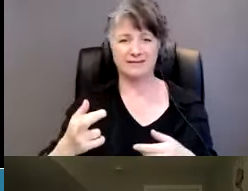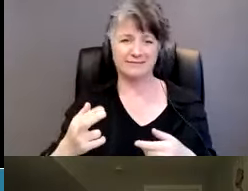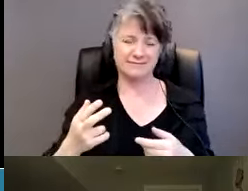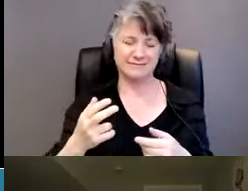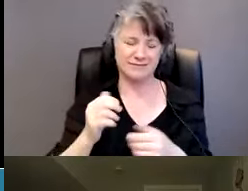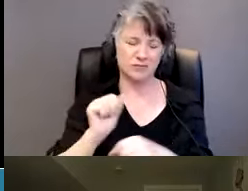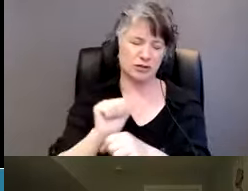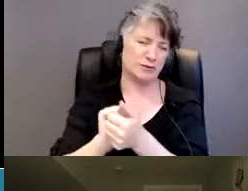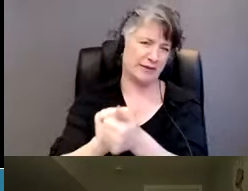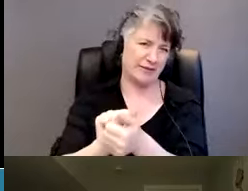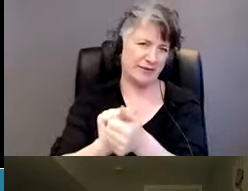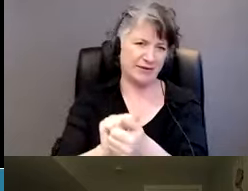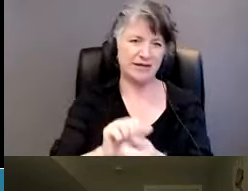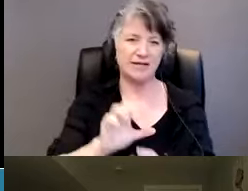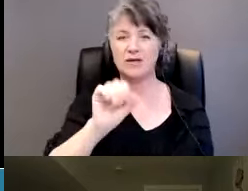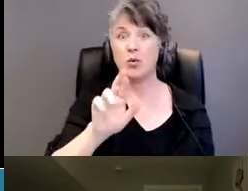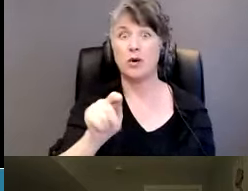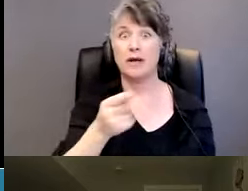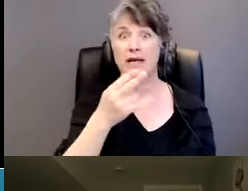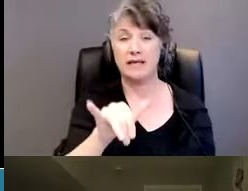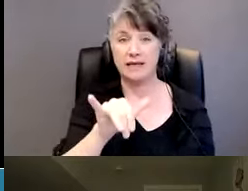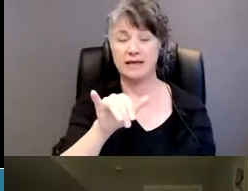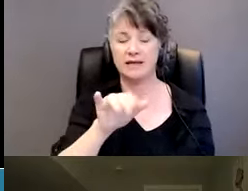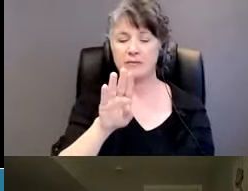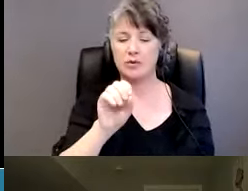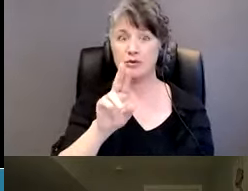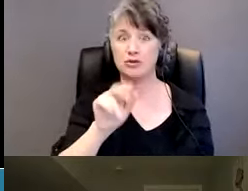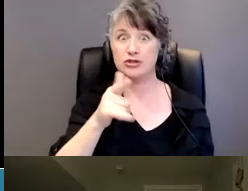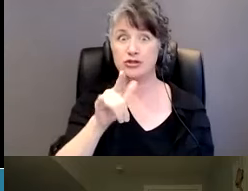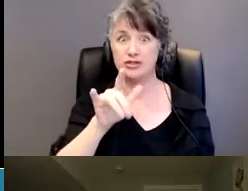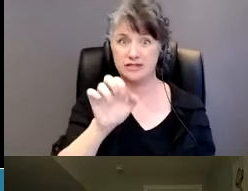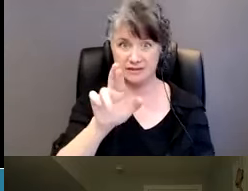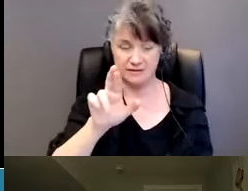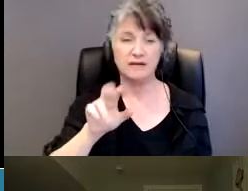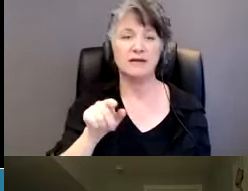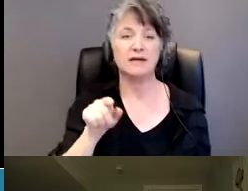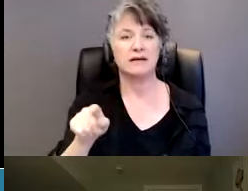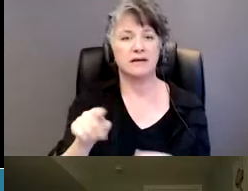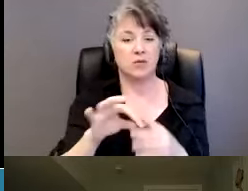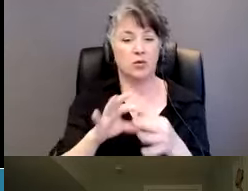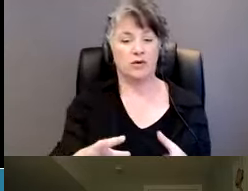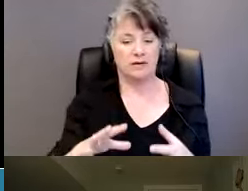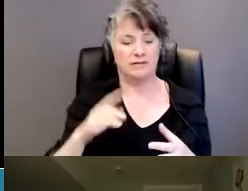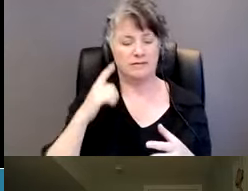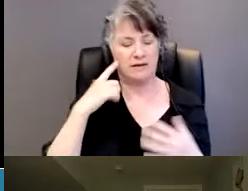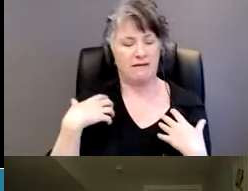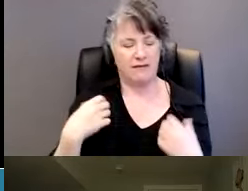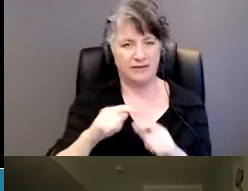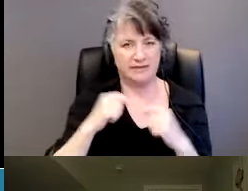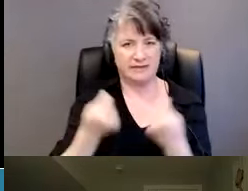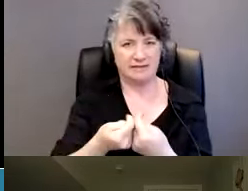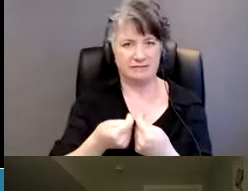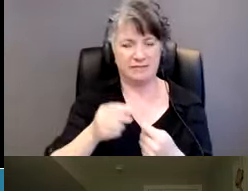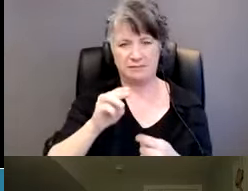the Seniors at Risk Coordinator. She is part of the team at the Canadian Mental Health Association of Peel Dufferin. She has